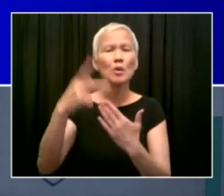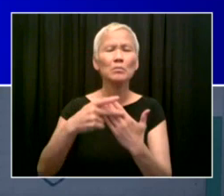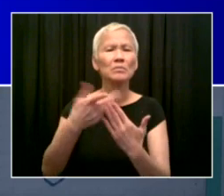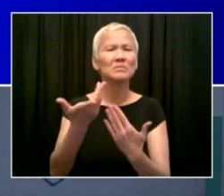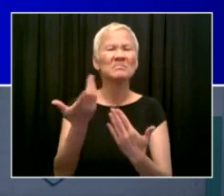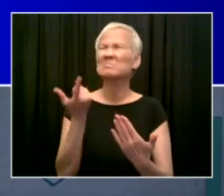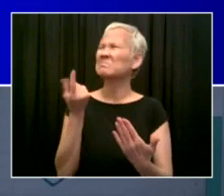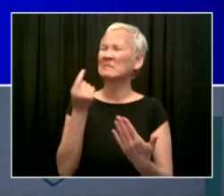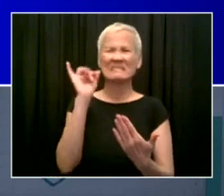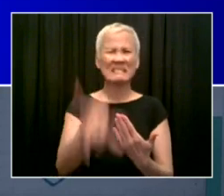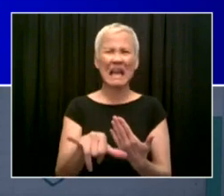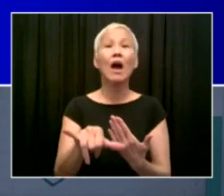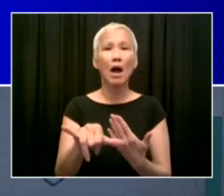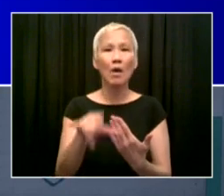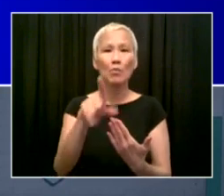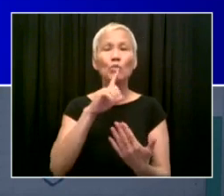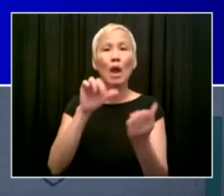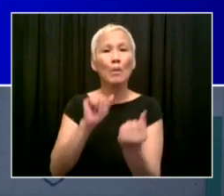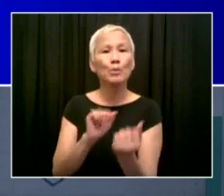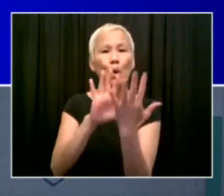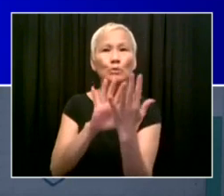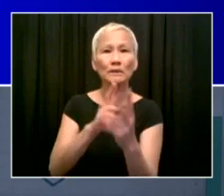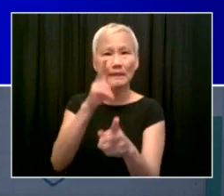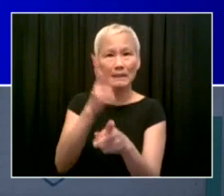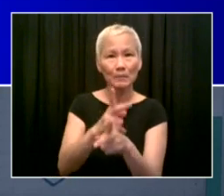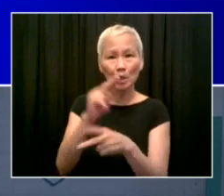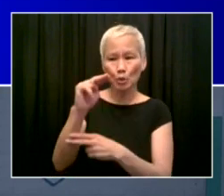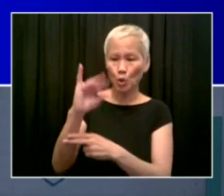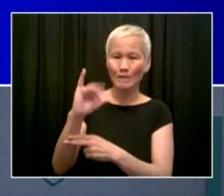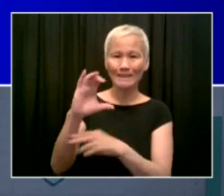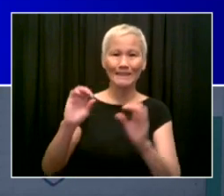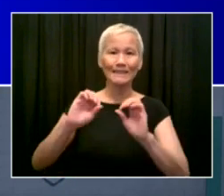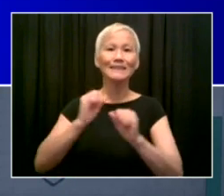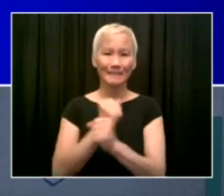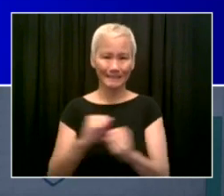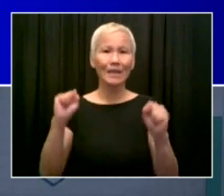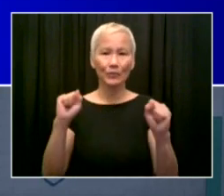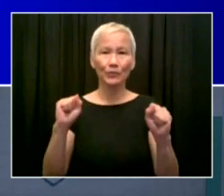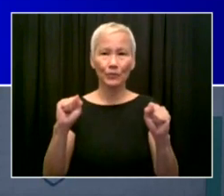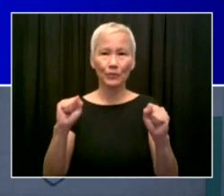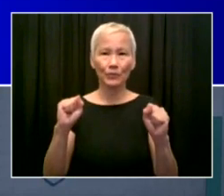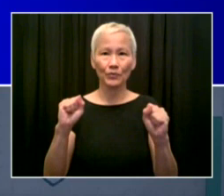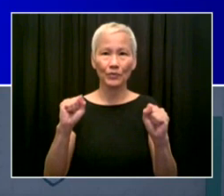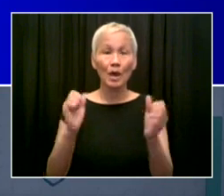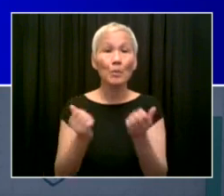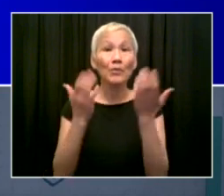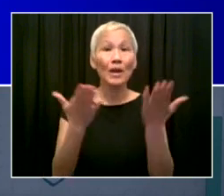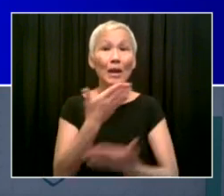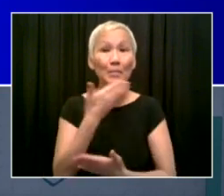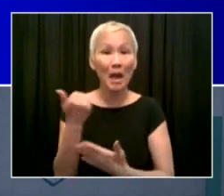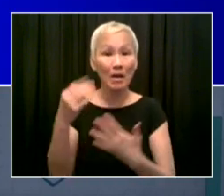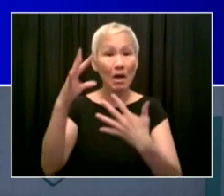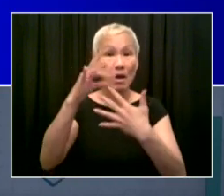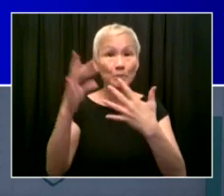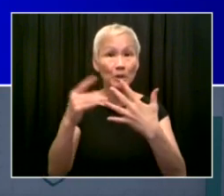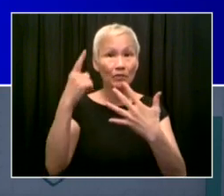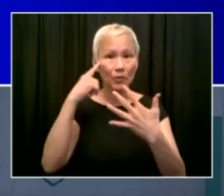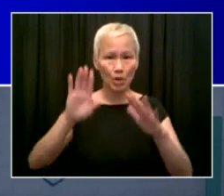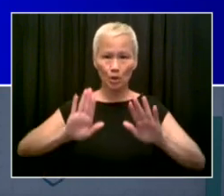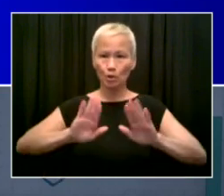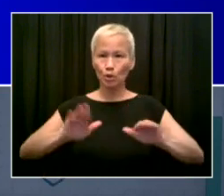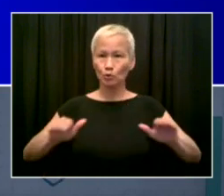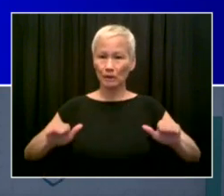plan, and the idea is to get young people a positive alternative. So NYPD, Department of Youth and Community